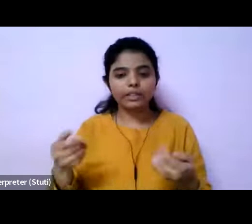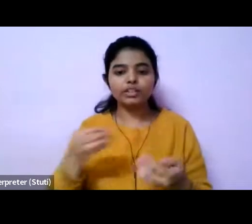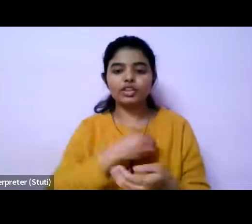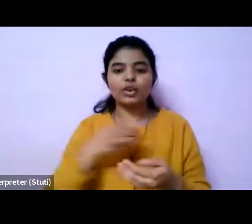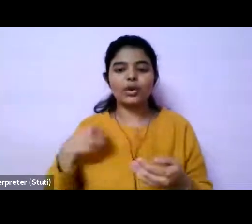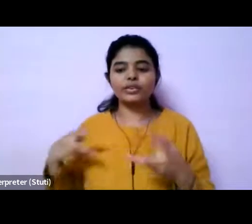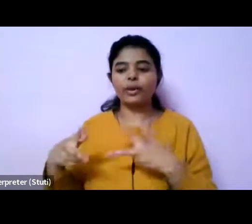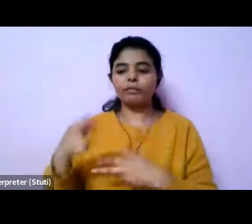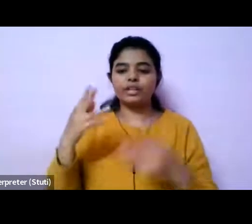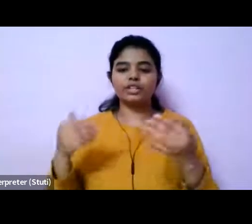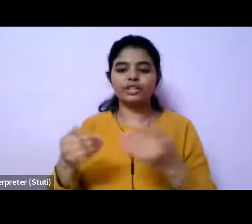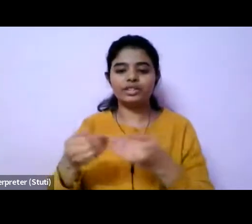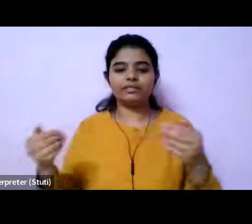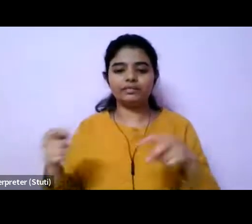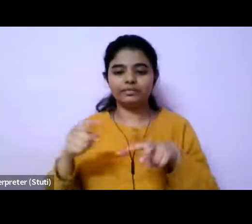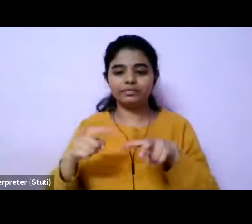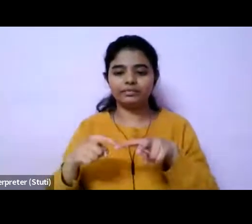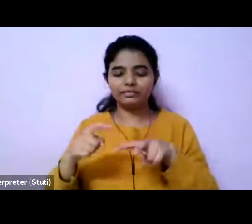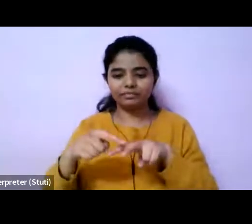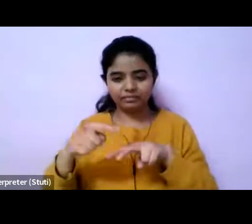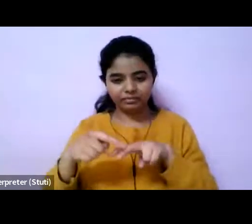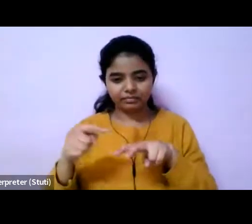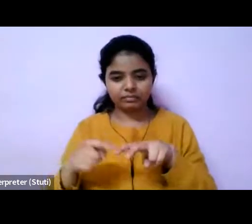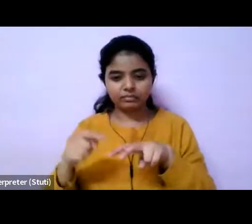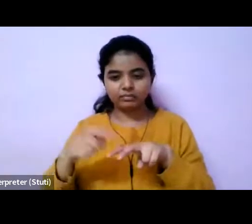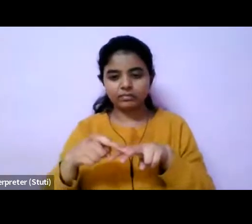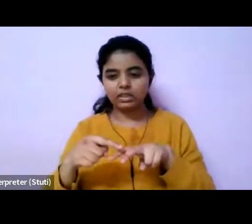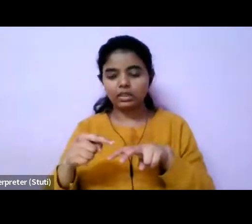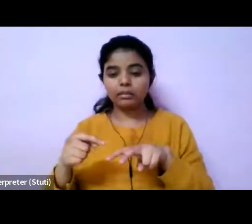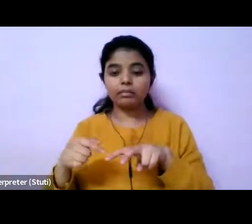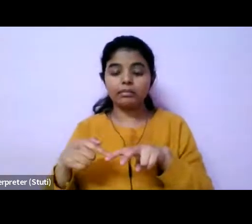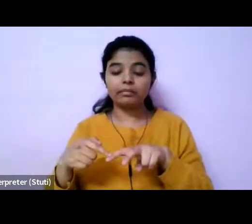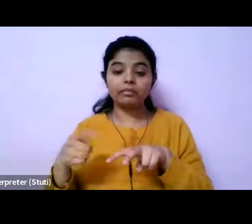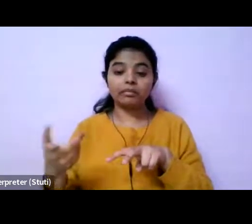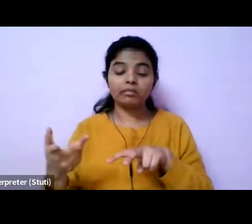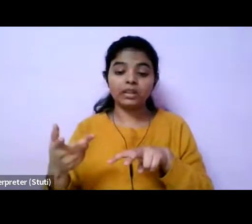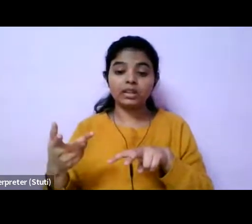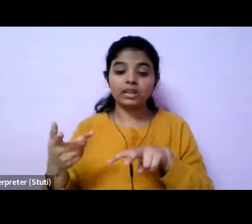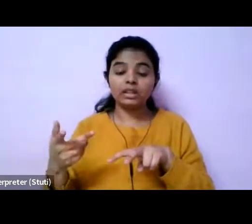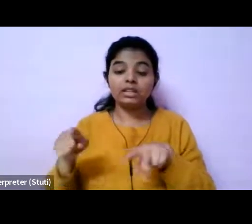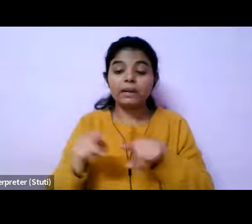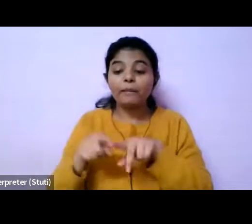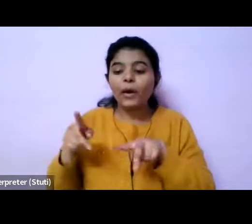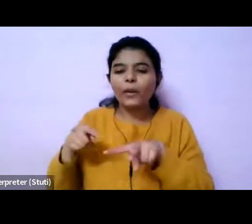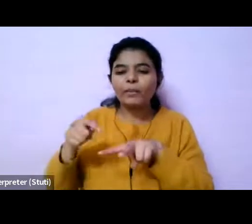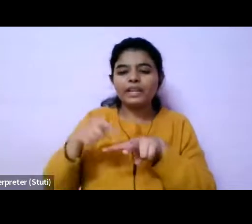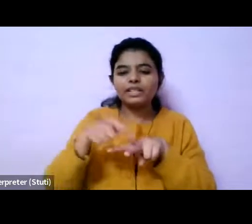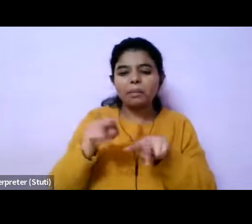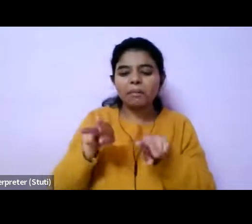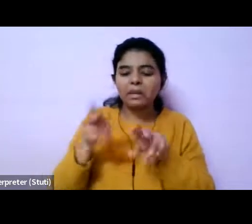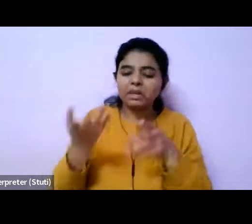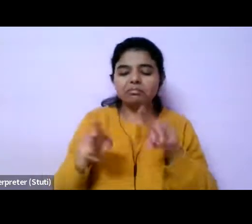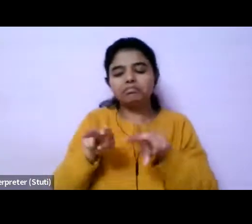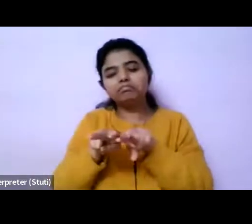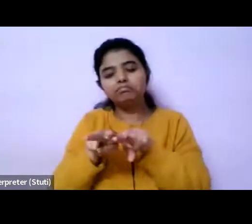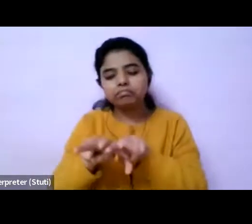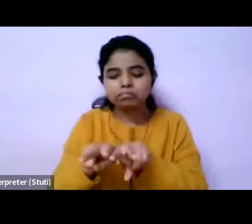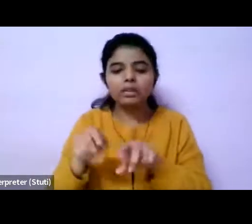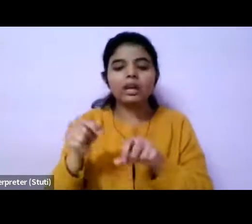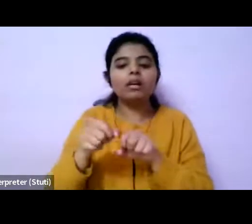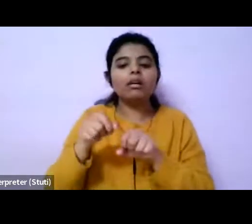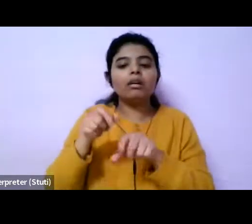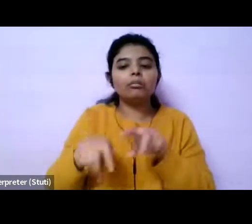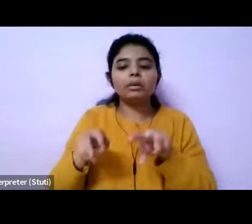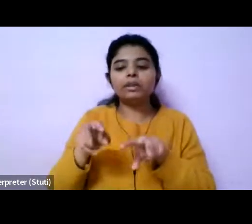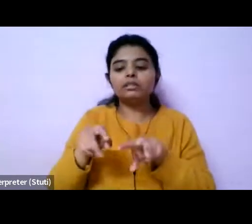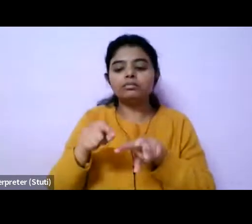have should have gone to Tara, because the blood flow was perfect in that leg, was given to